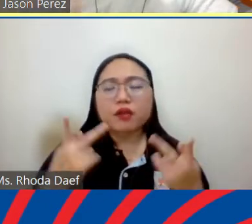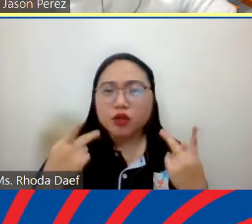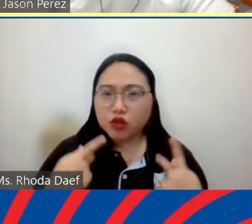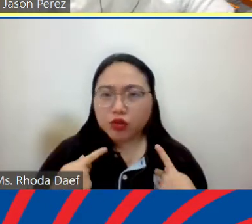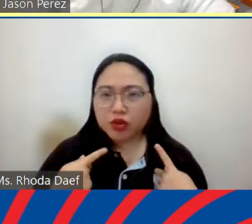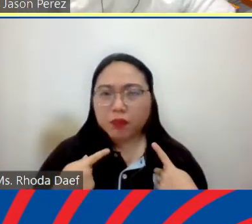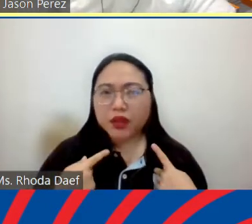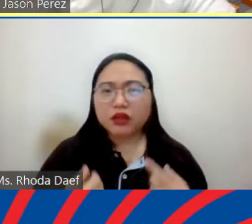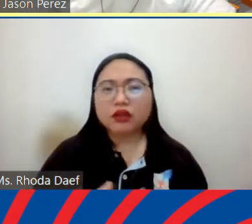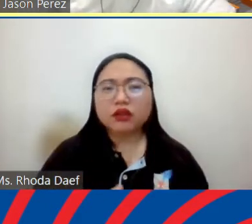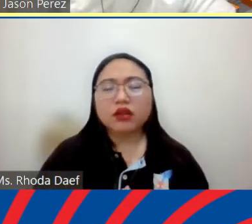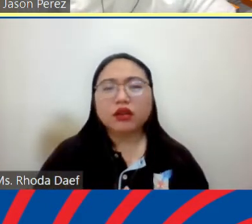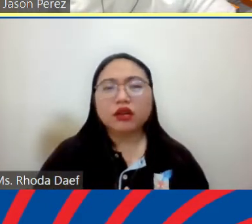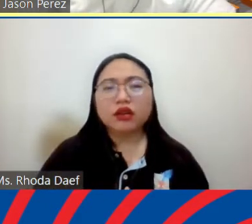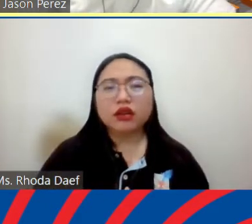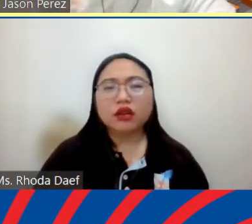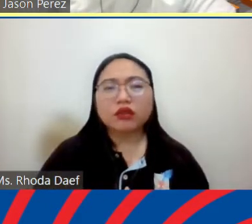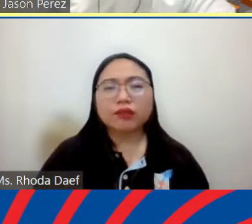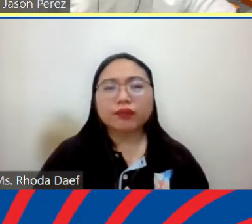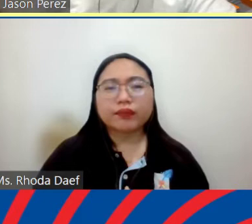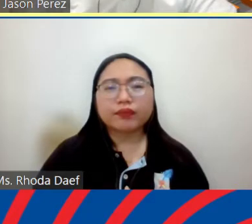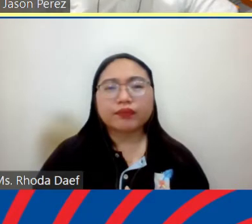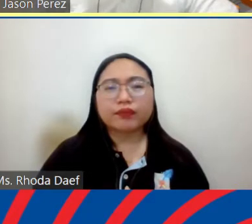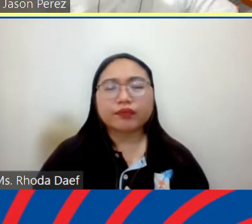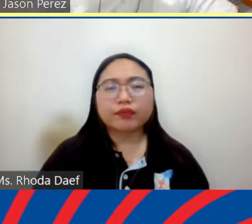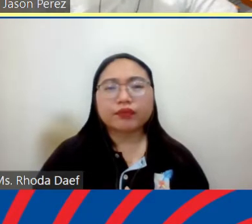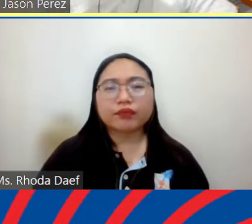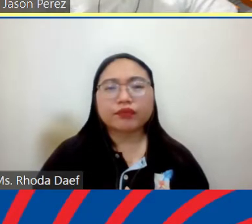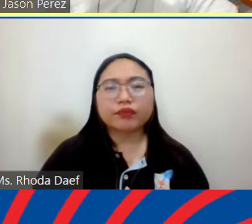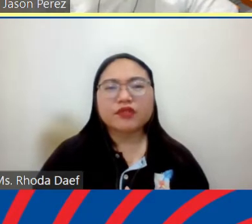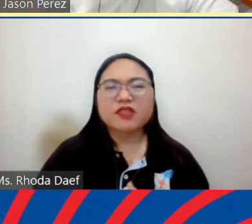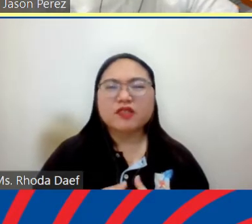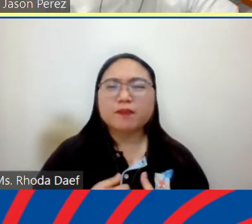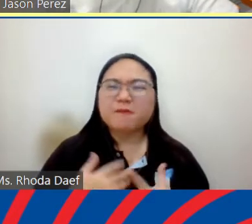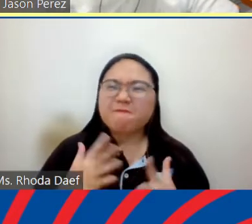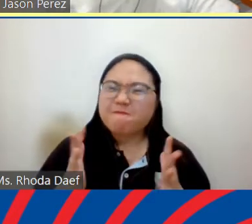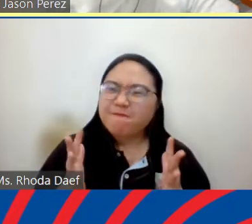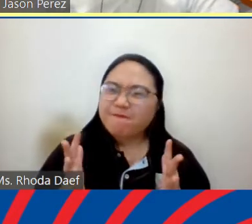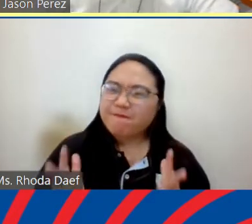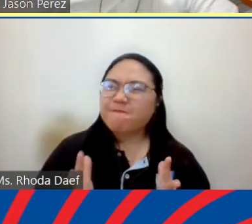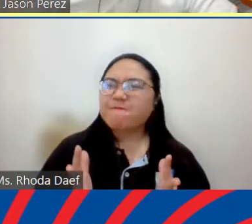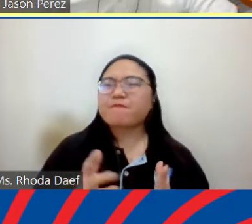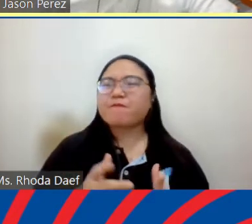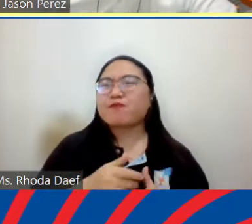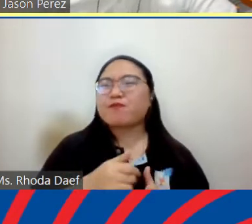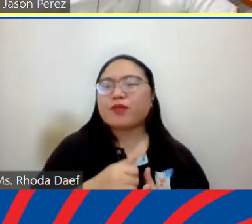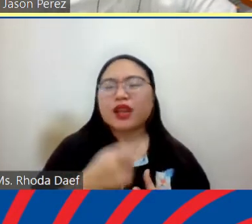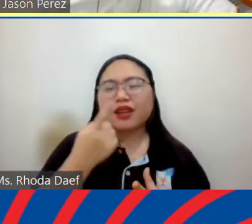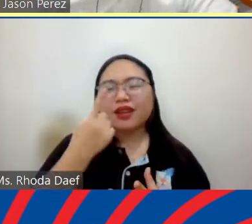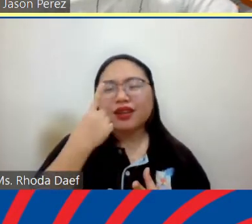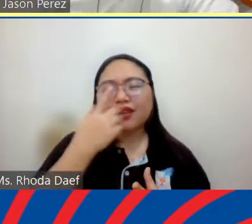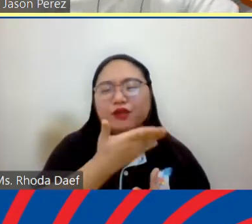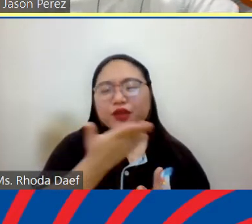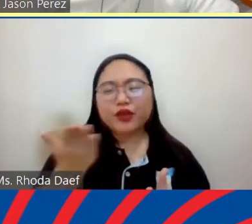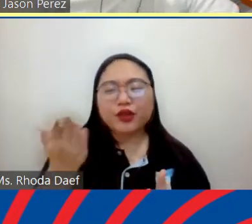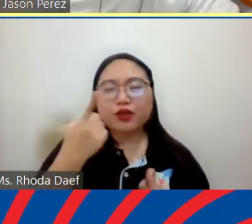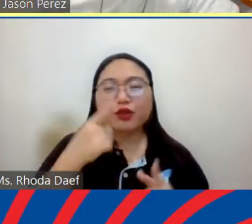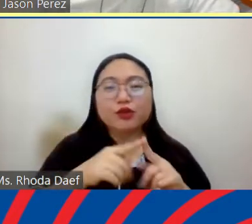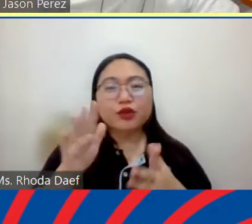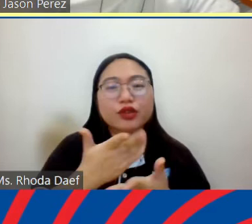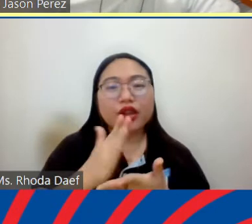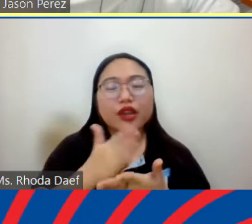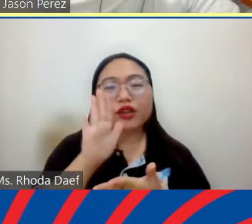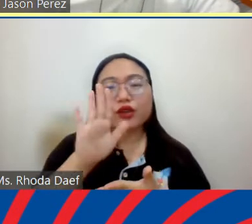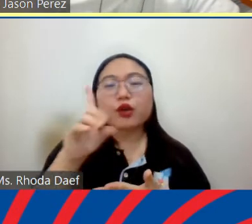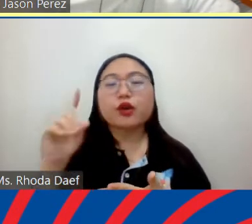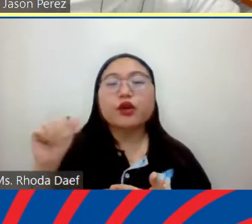more uh, drive for you to share your data to the general public. Of course,